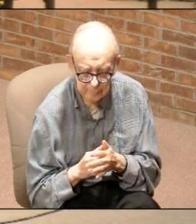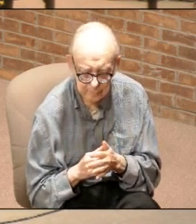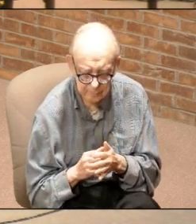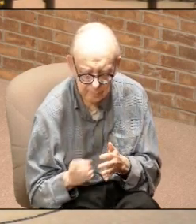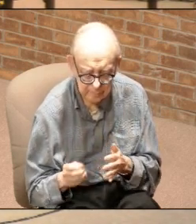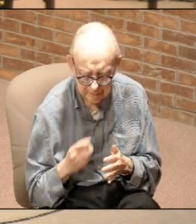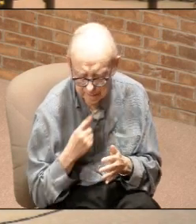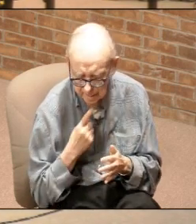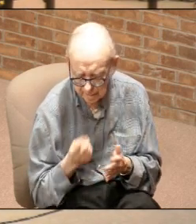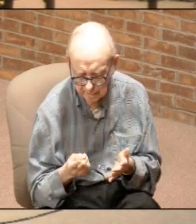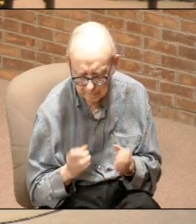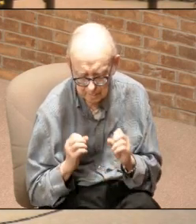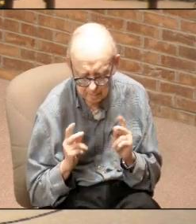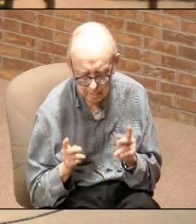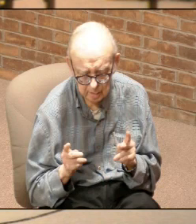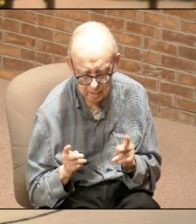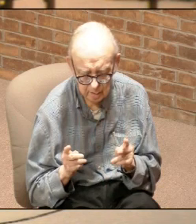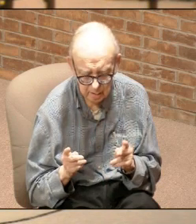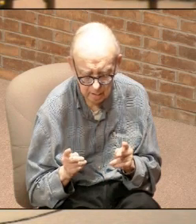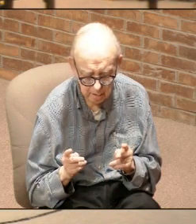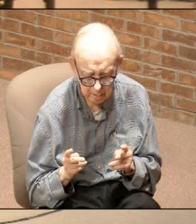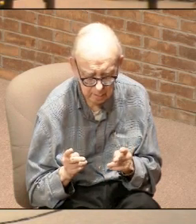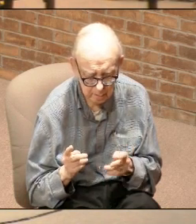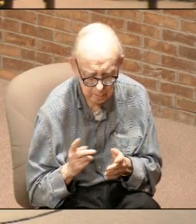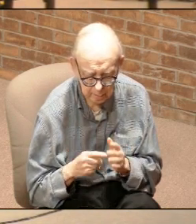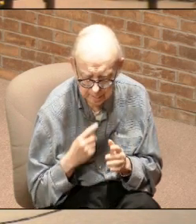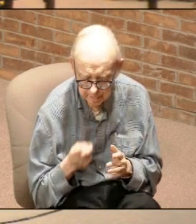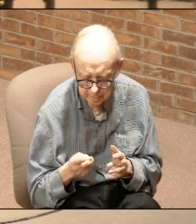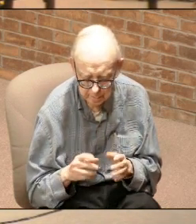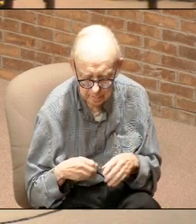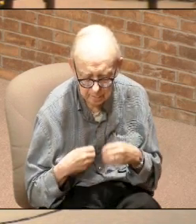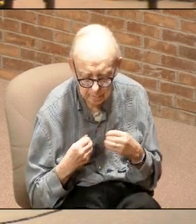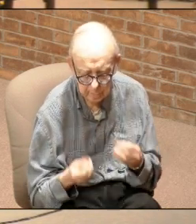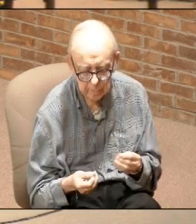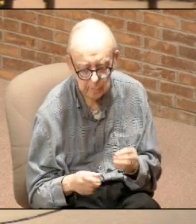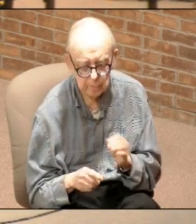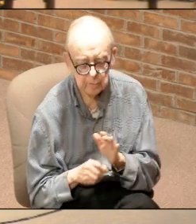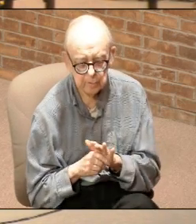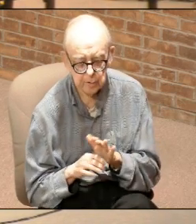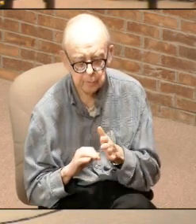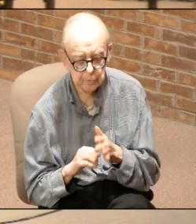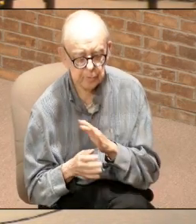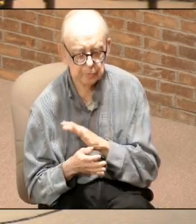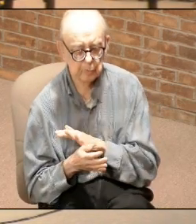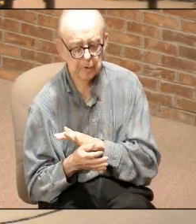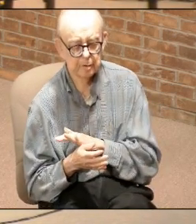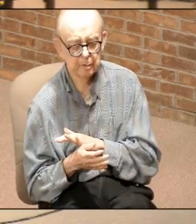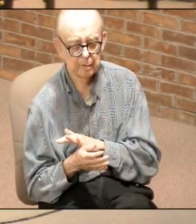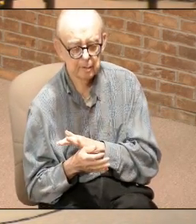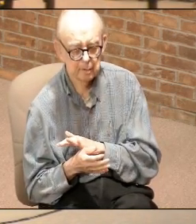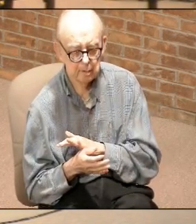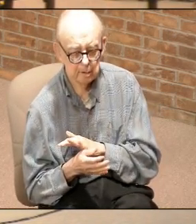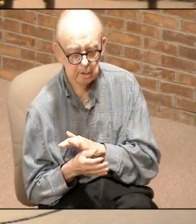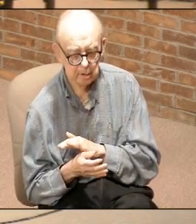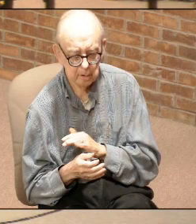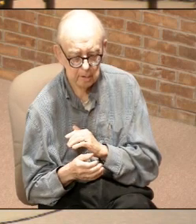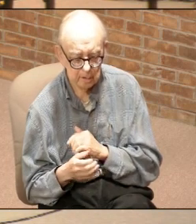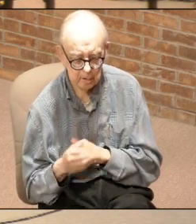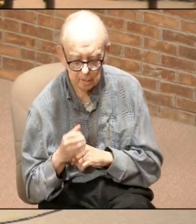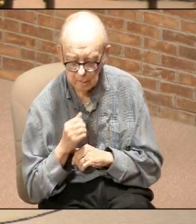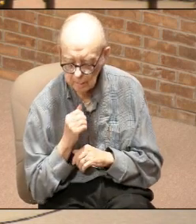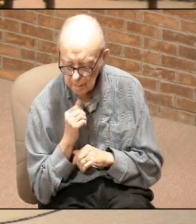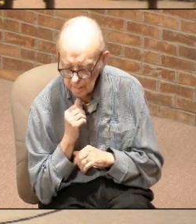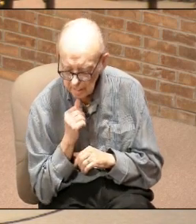you're saying okay so what are you saying so we're going to give you some scriptures this morning not from